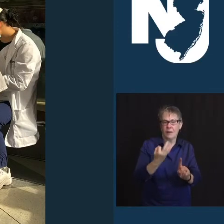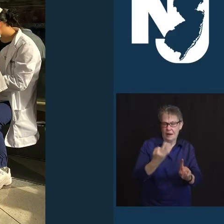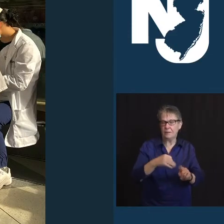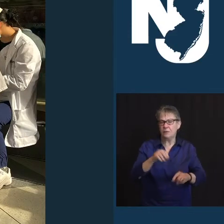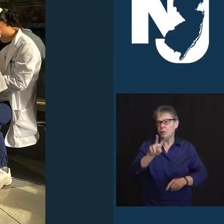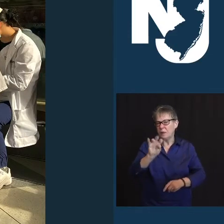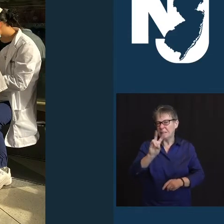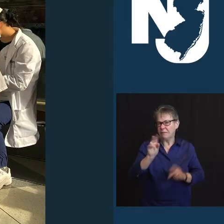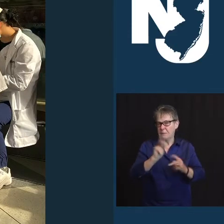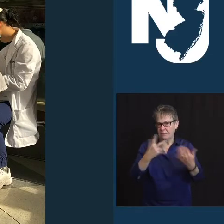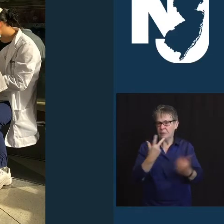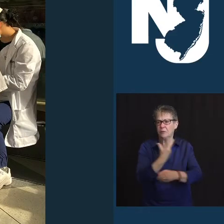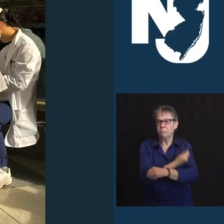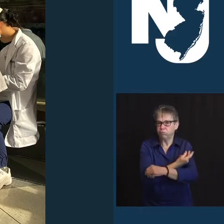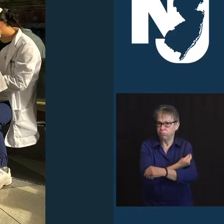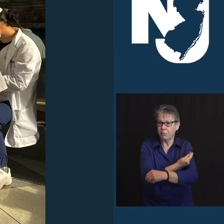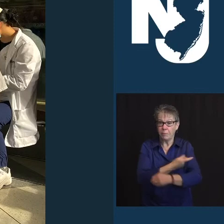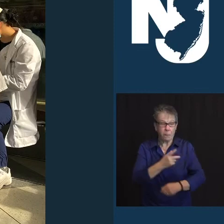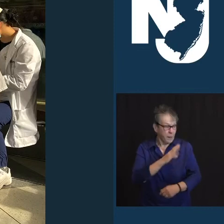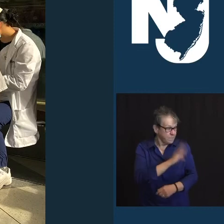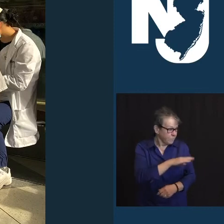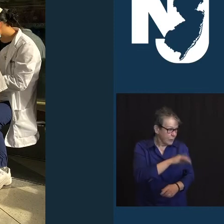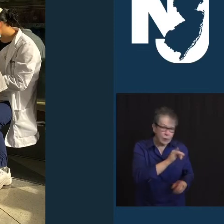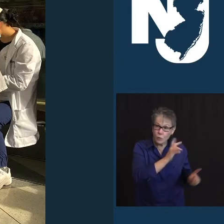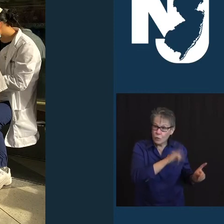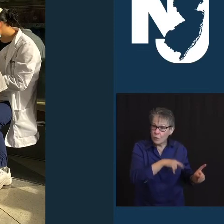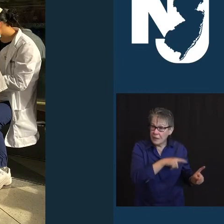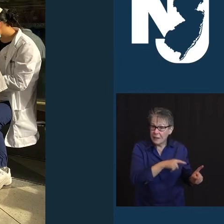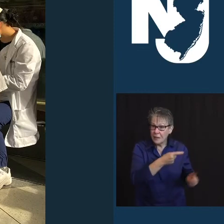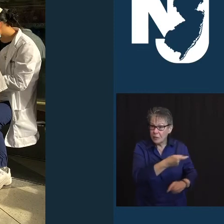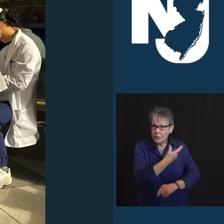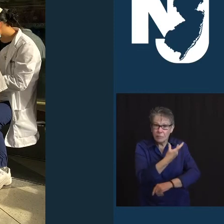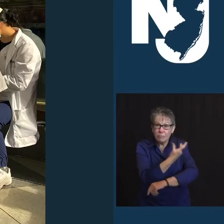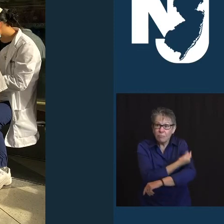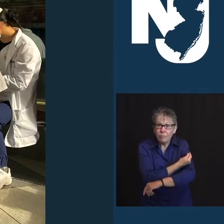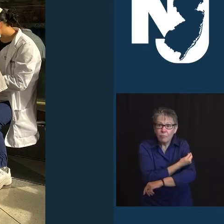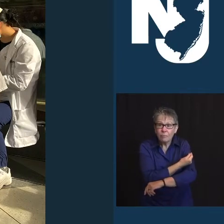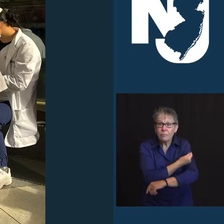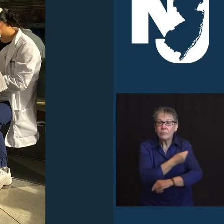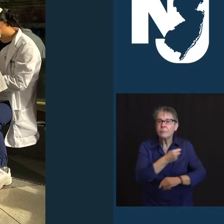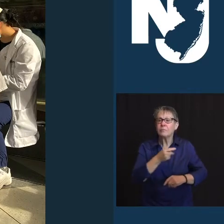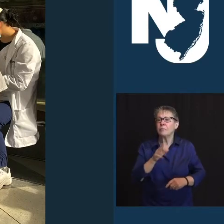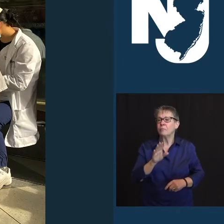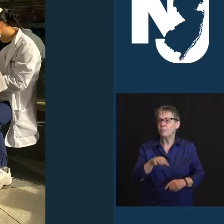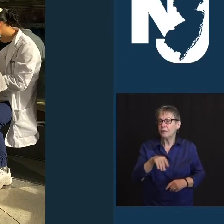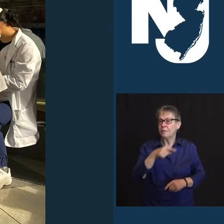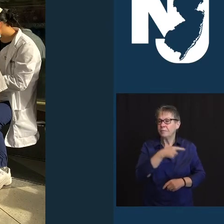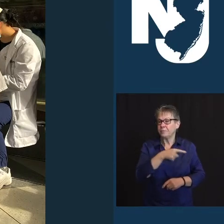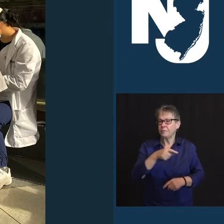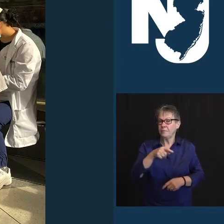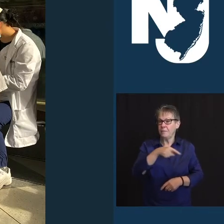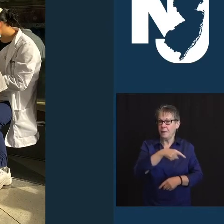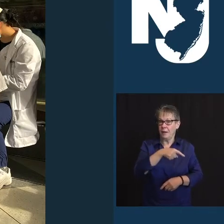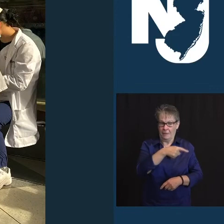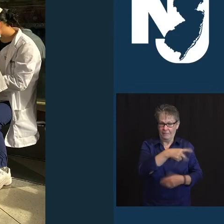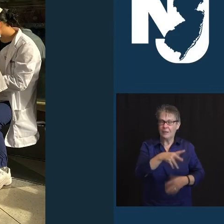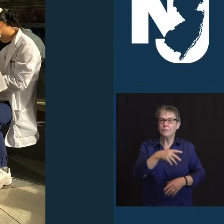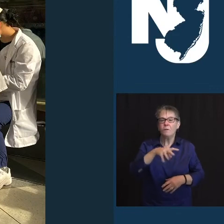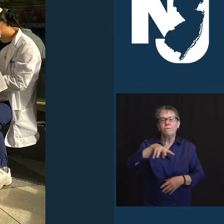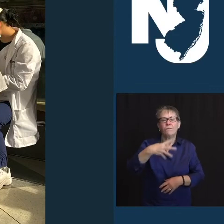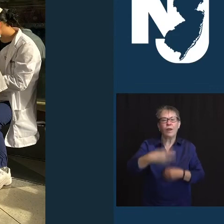some fourth-year nursing students from the College of New Jersey in next-door Ewing Township. And in this photo, Miss Williams is